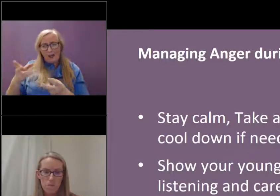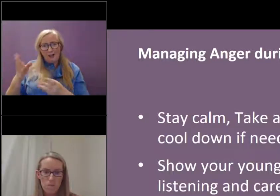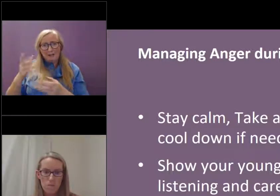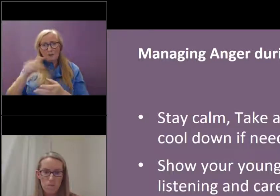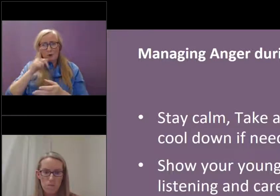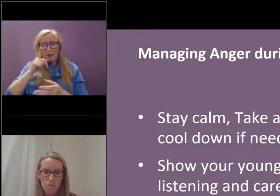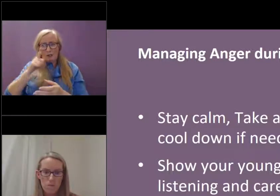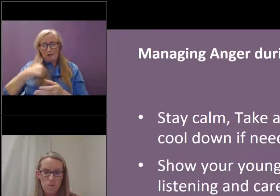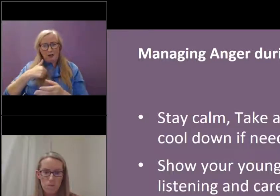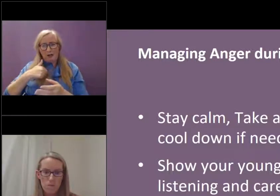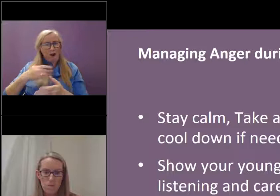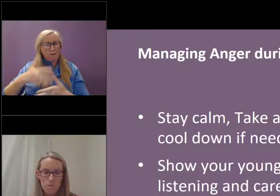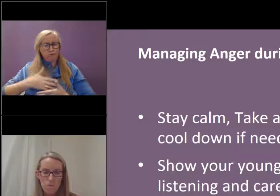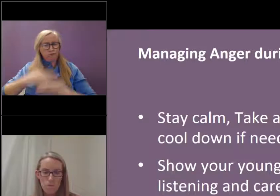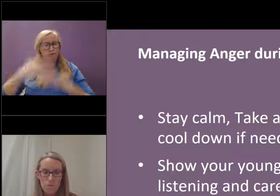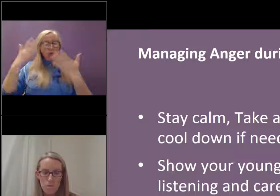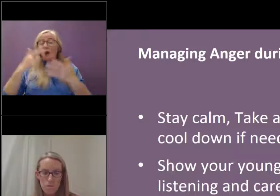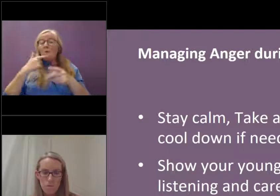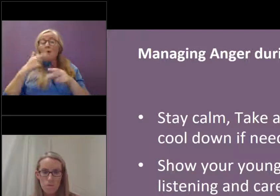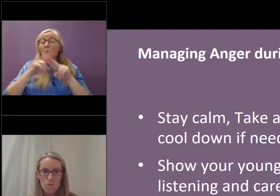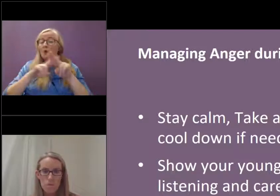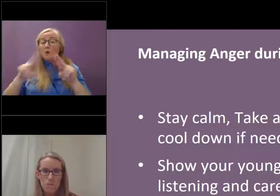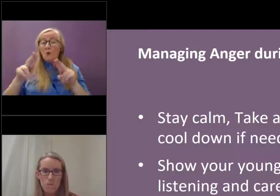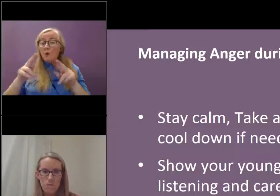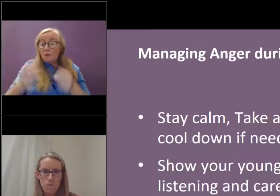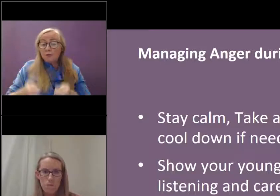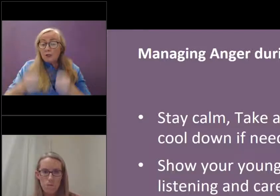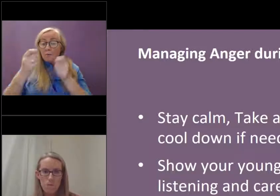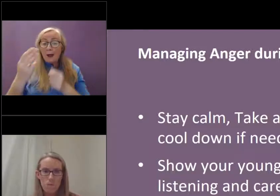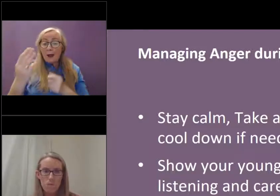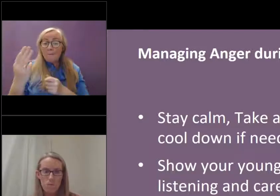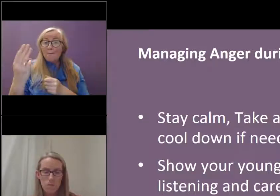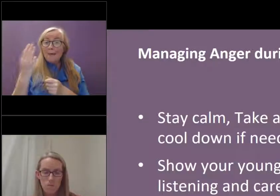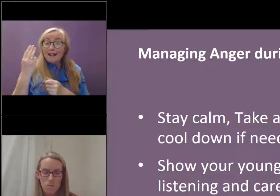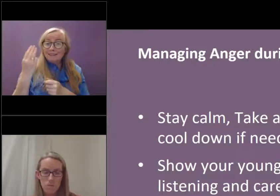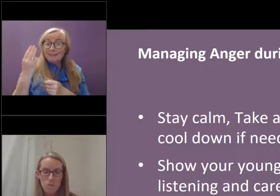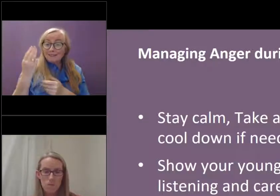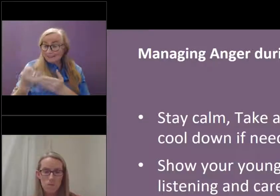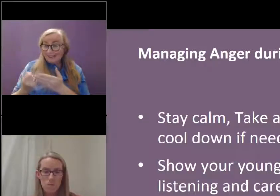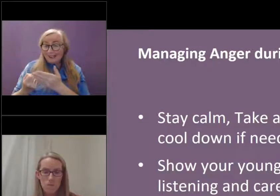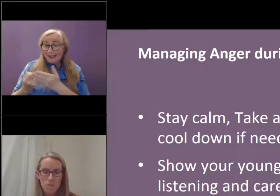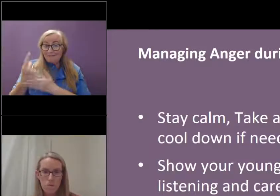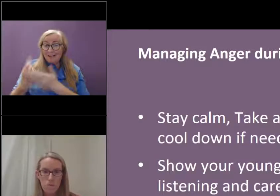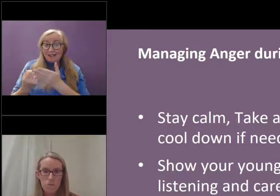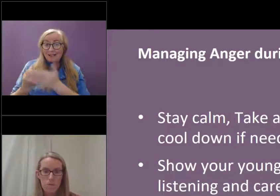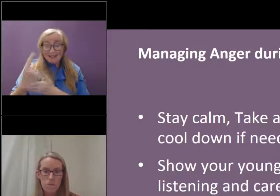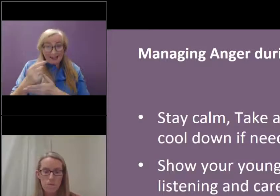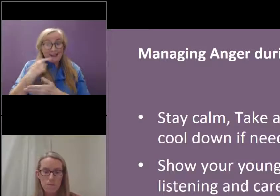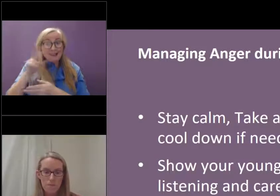Stick to the issue and not bring up past events or disagreements. That can be hard in the heat of the moment.